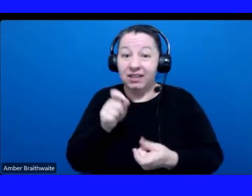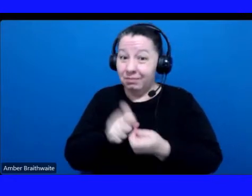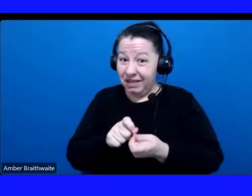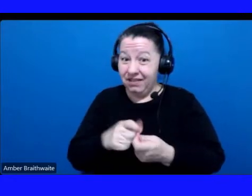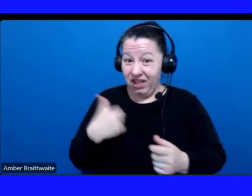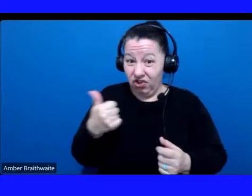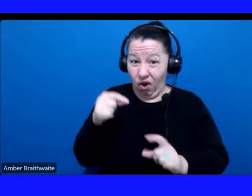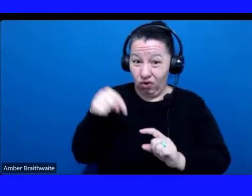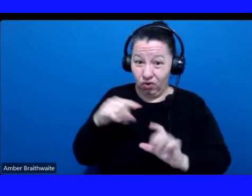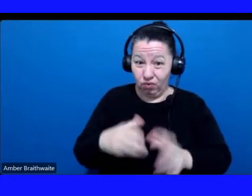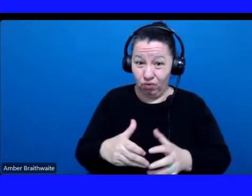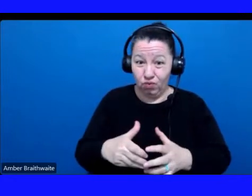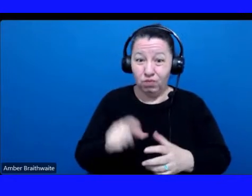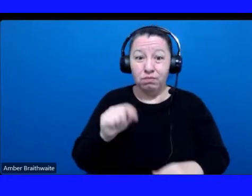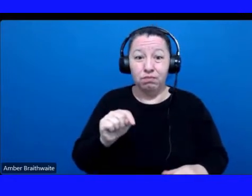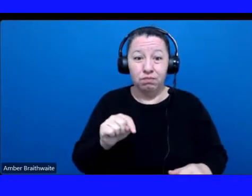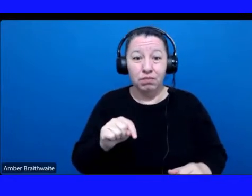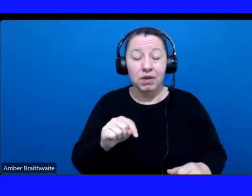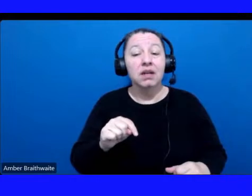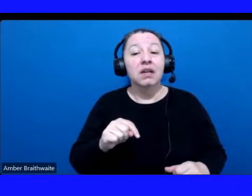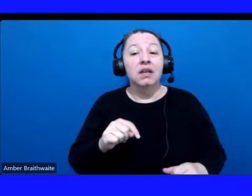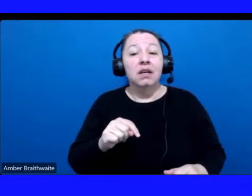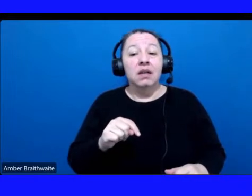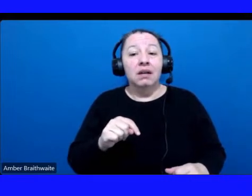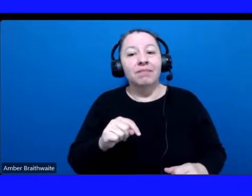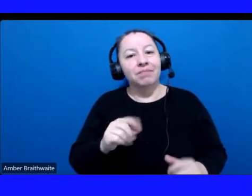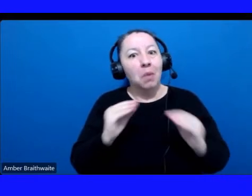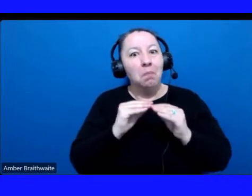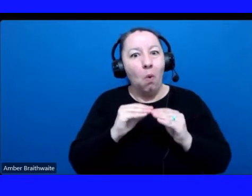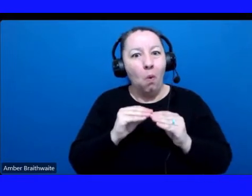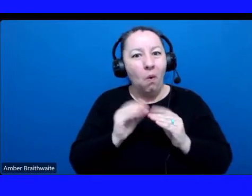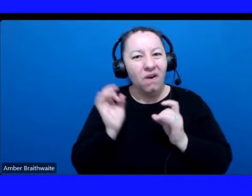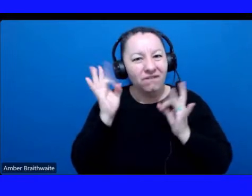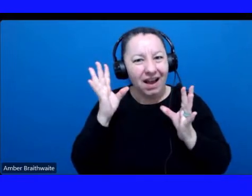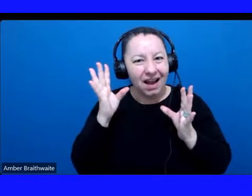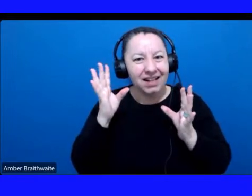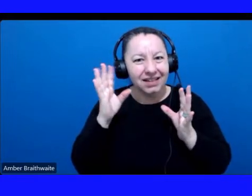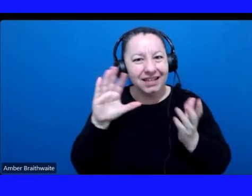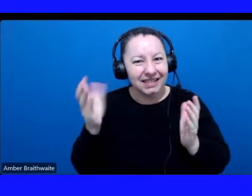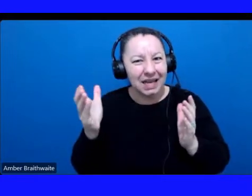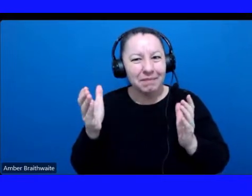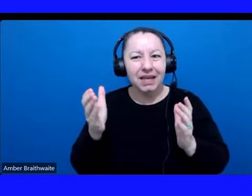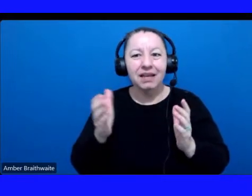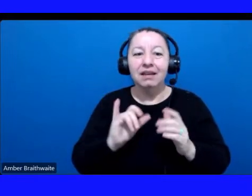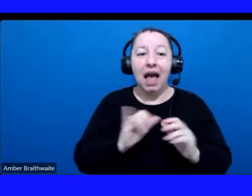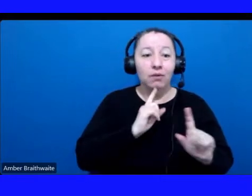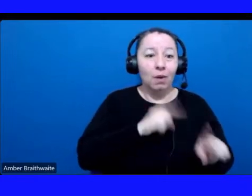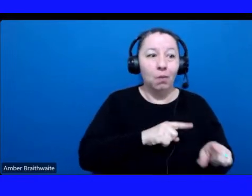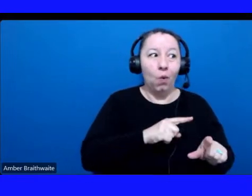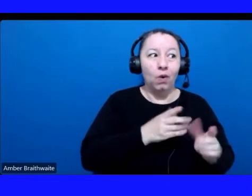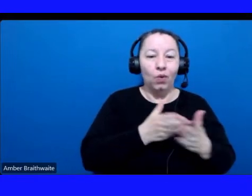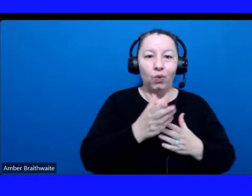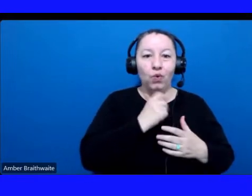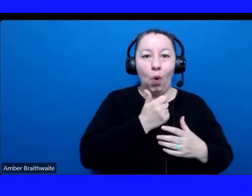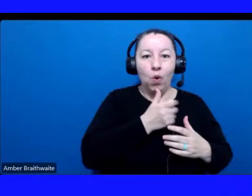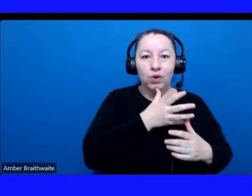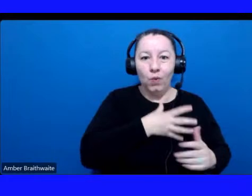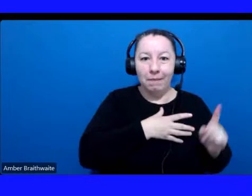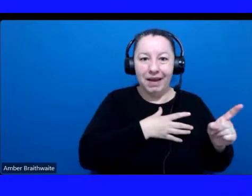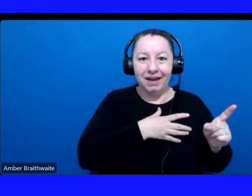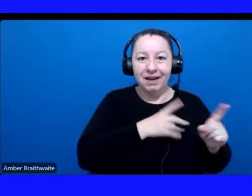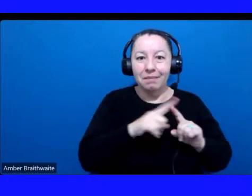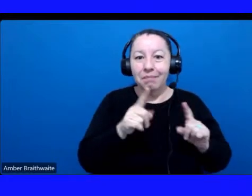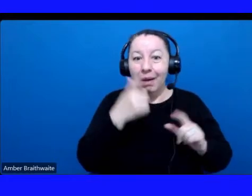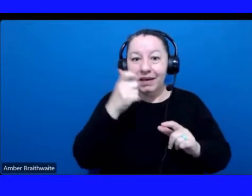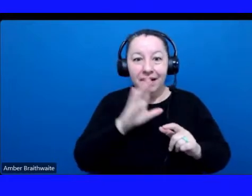interventions you may be providing. And thank you so much. Sure, thank you. Yeah,